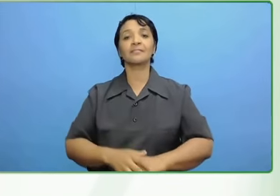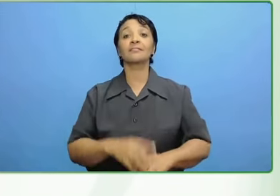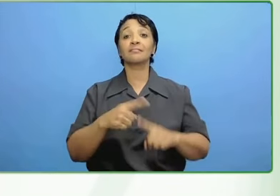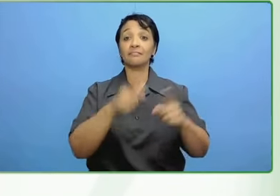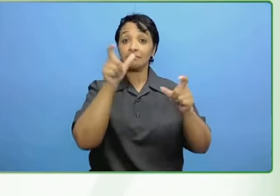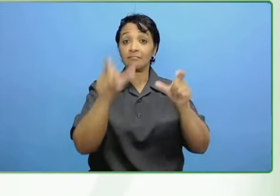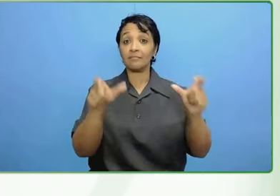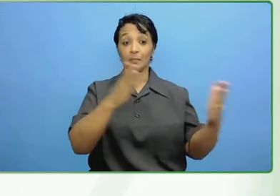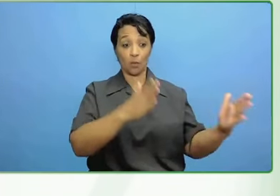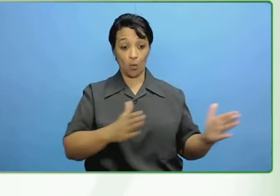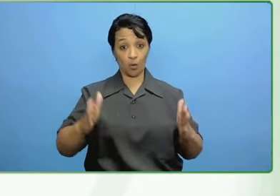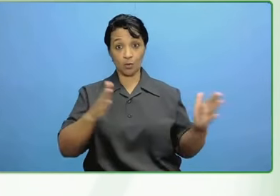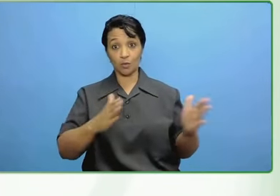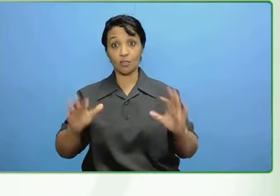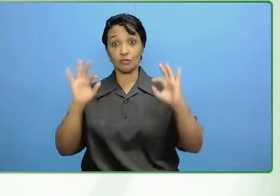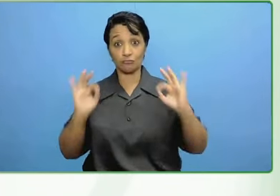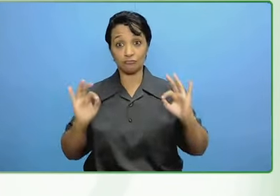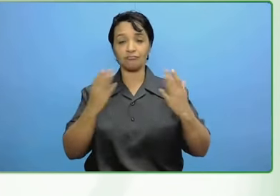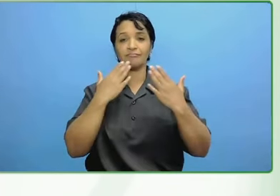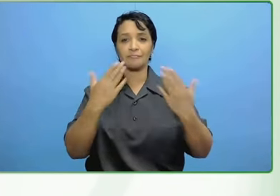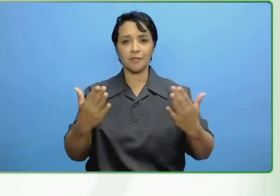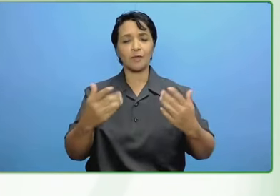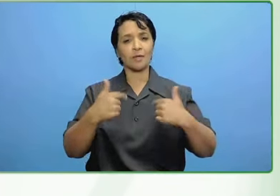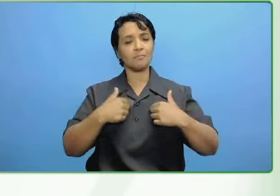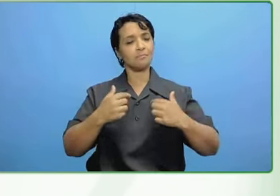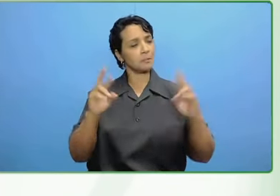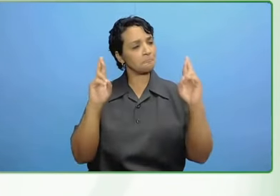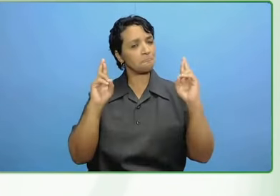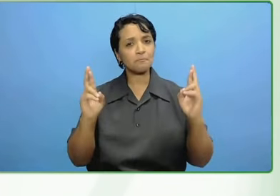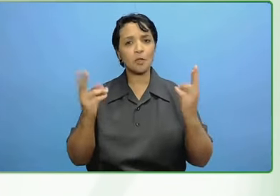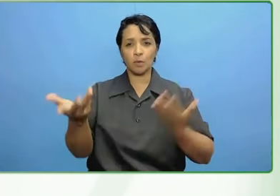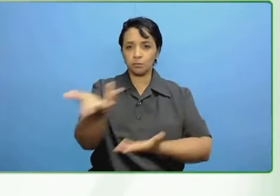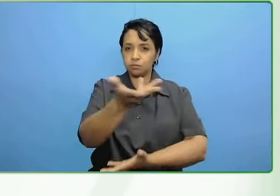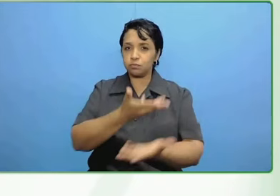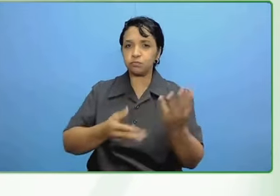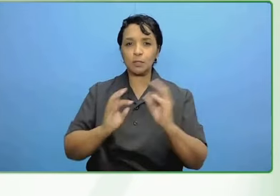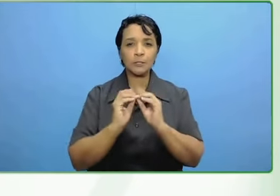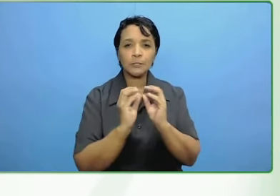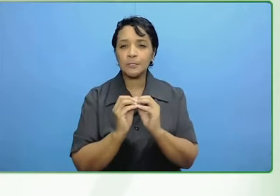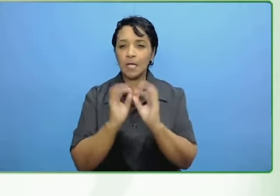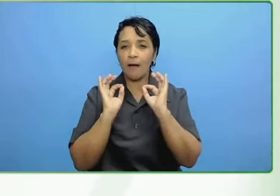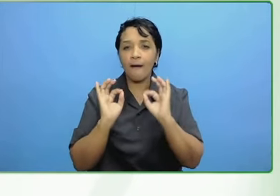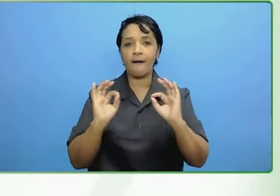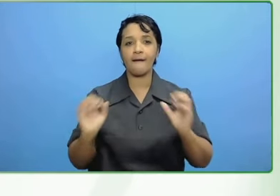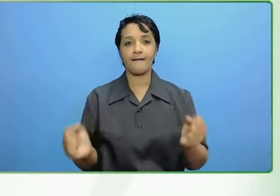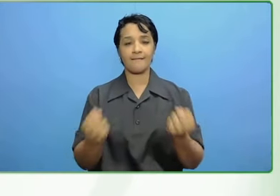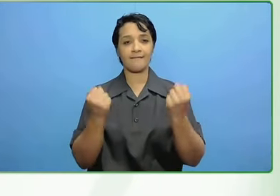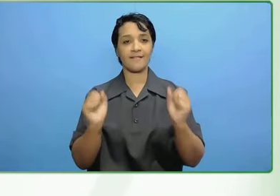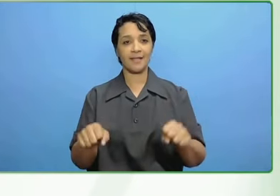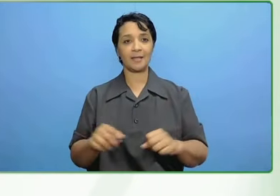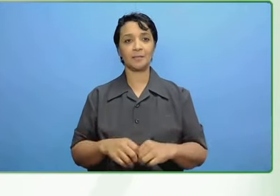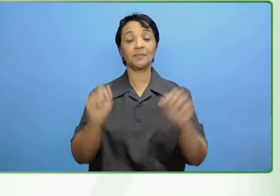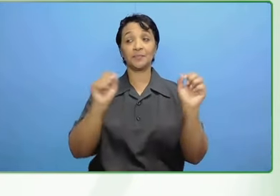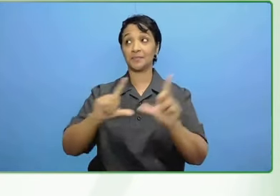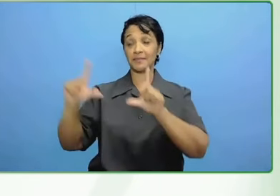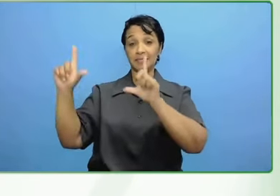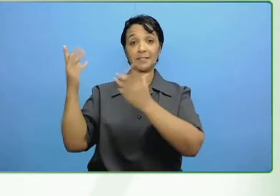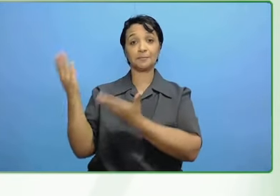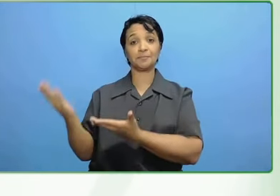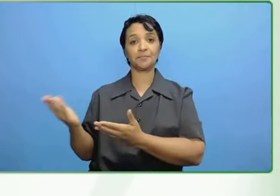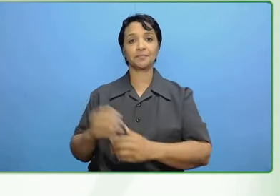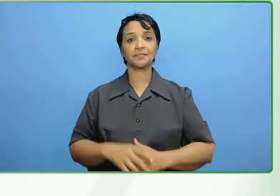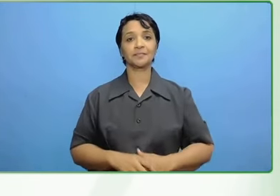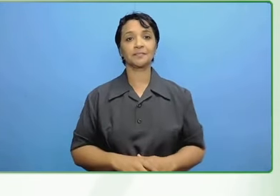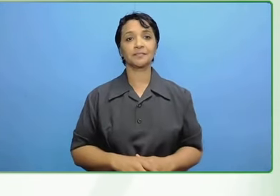process. I look forward to a fruitful discussion with everyone. Next slide, please. Madam Chair, Singapore